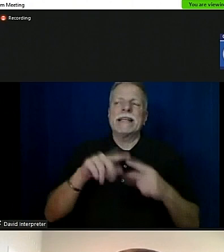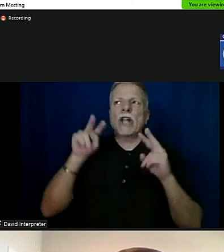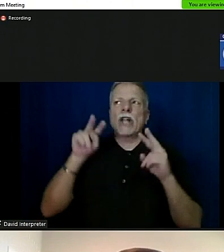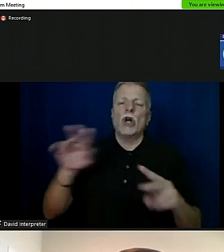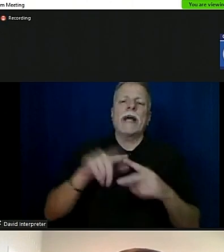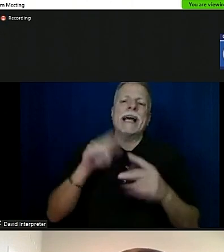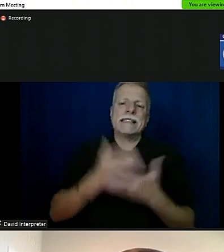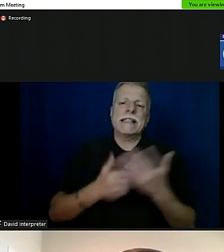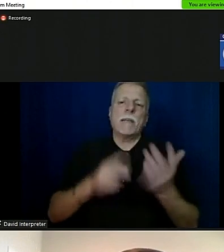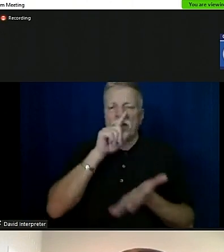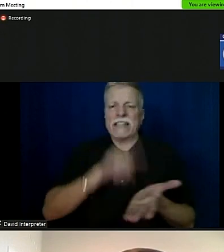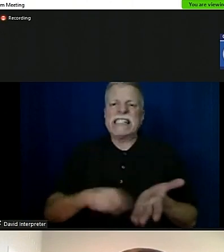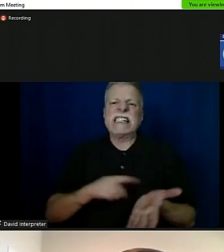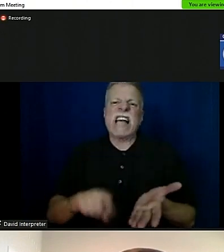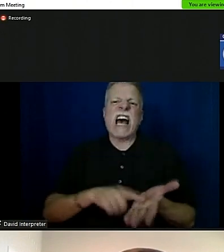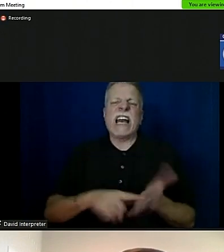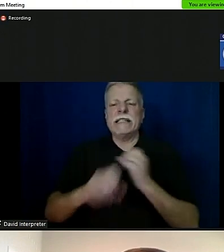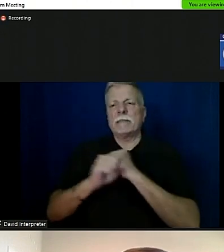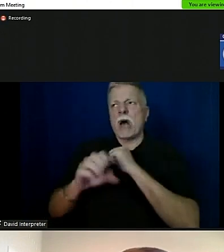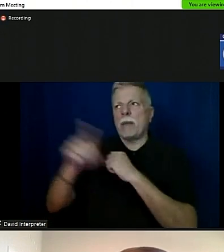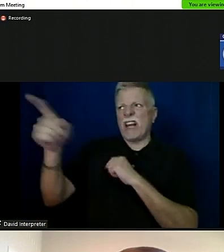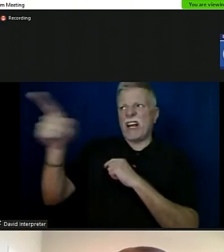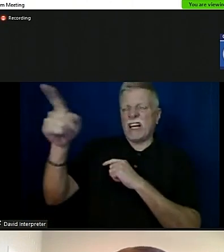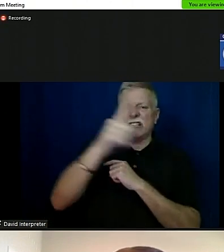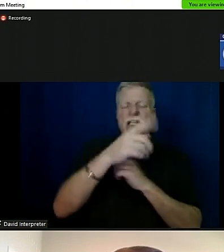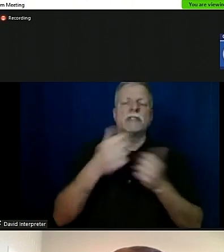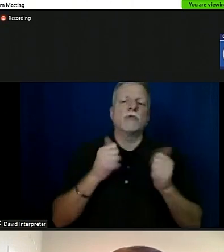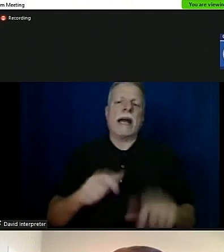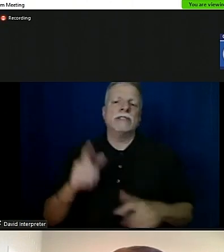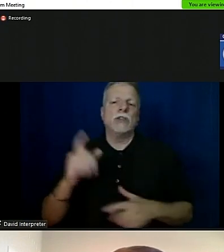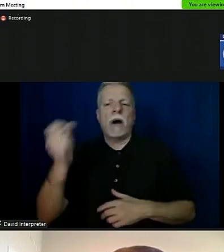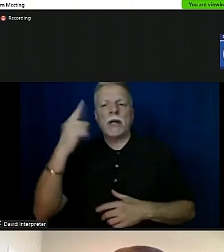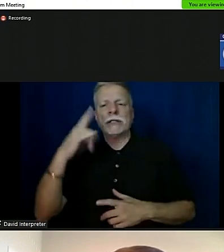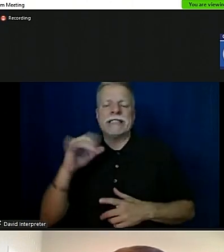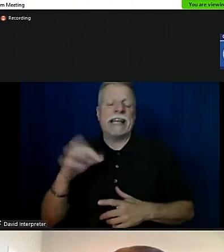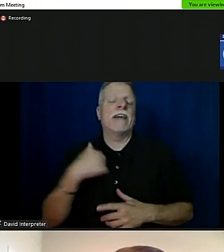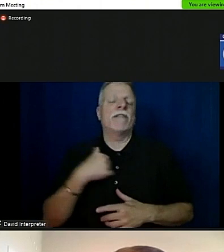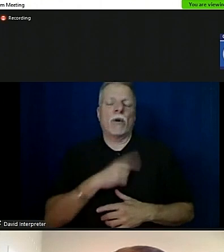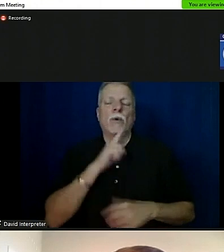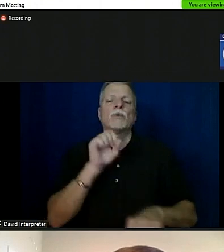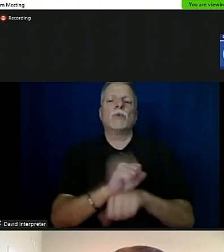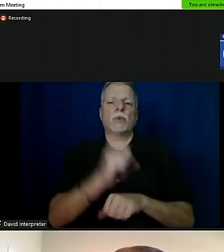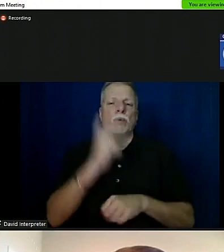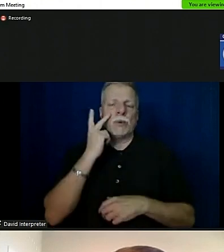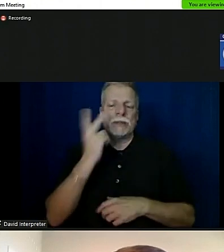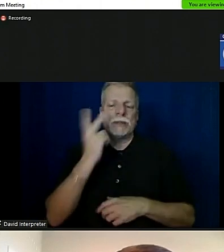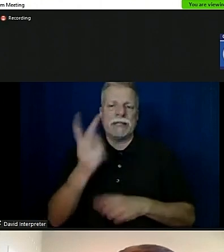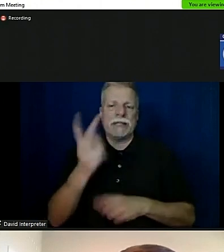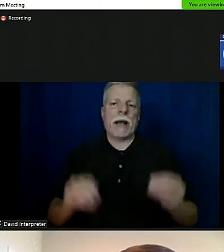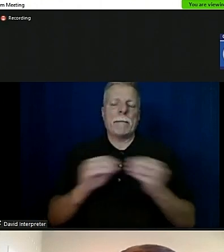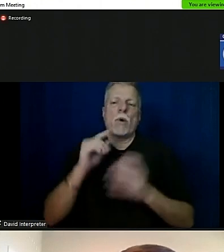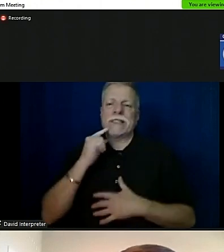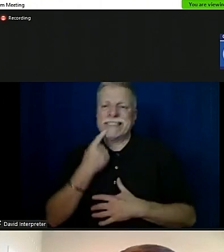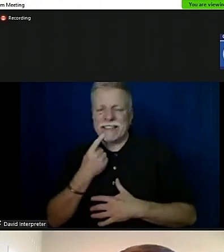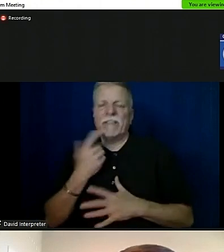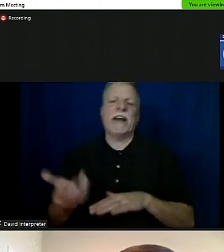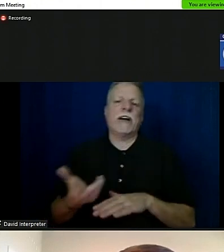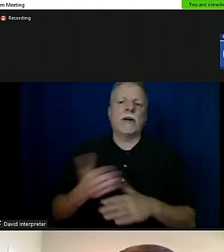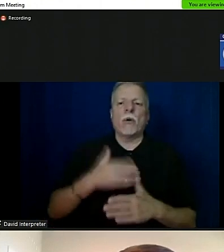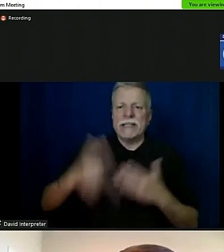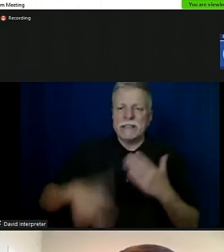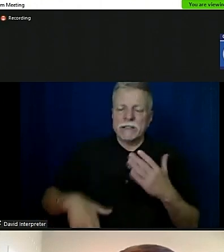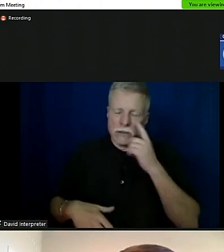are being published to try and understand if we are seeing more severe outcomes or more transmissibility. So I